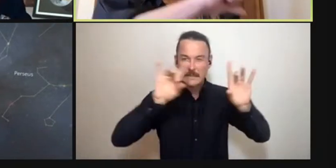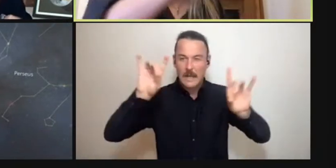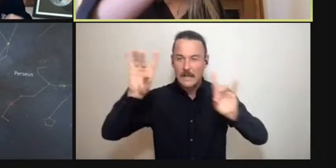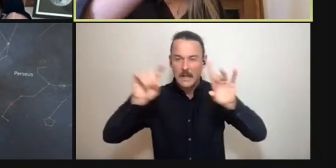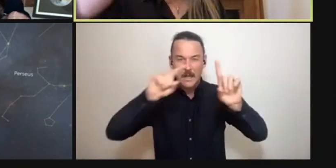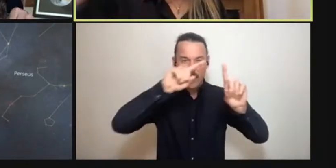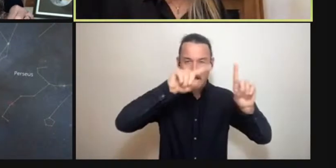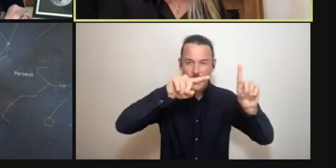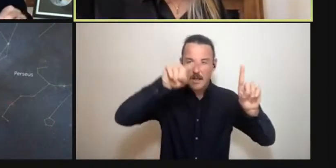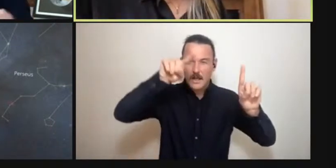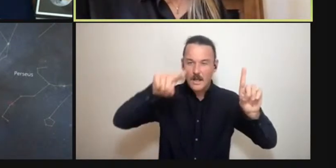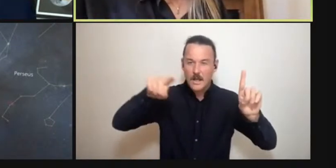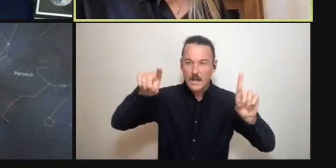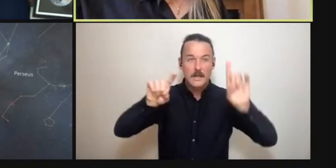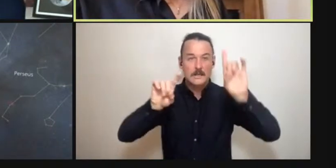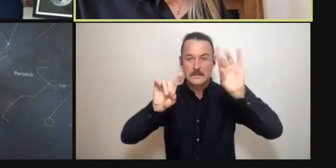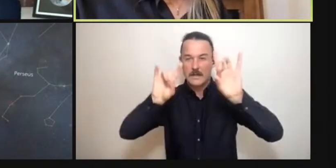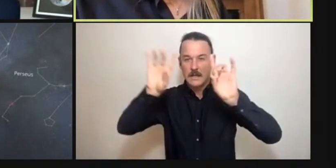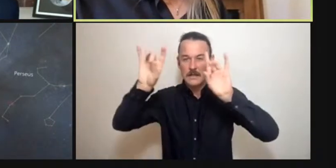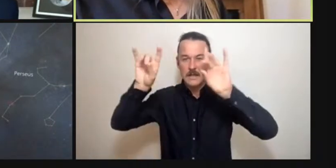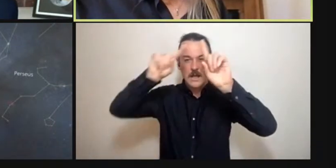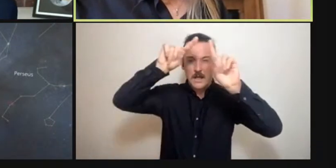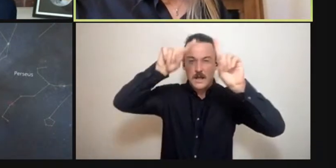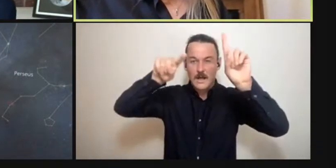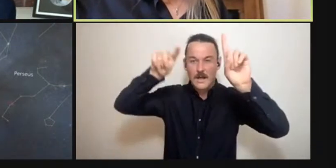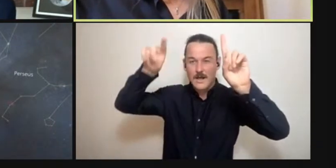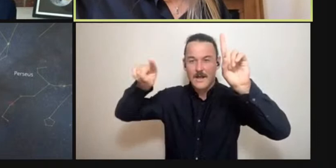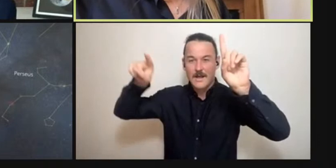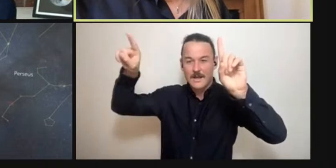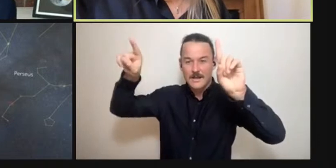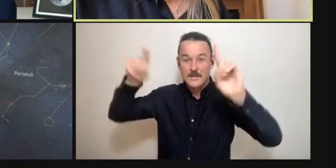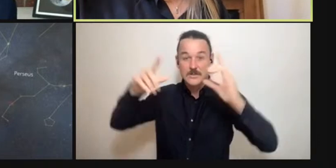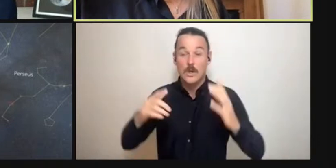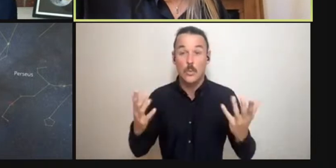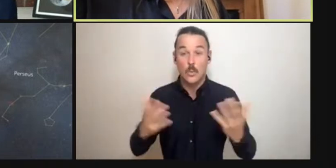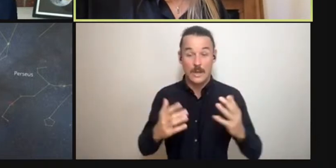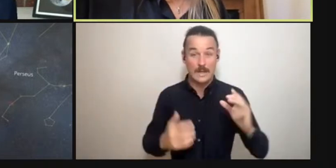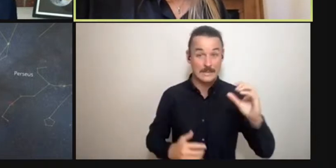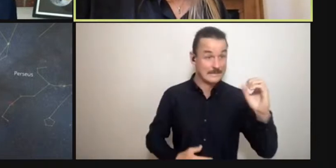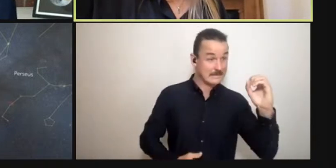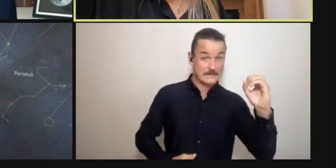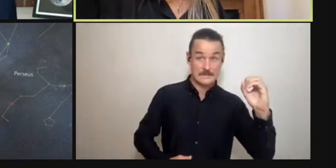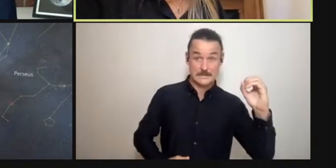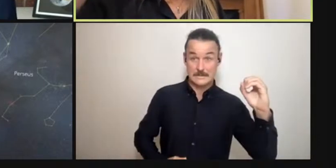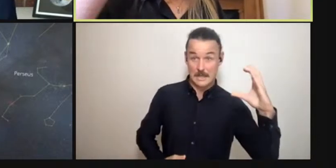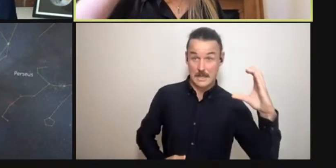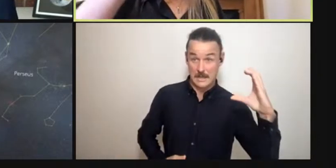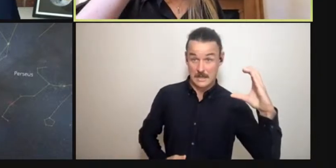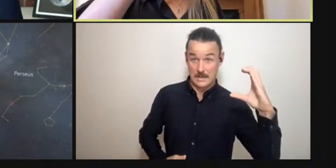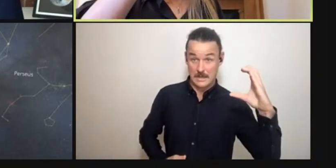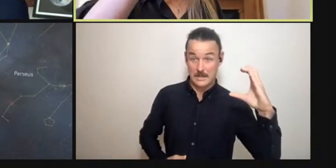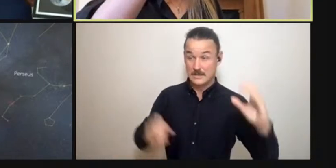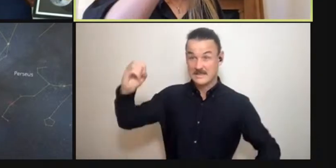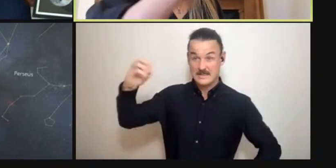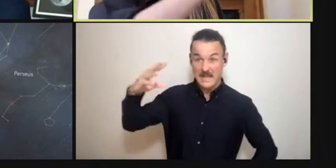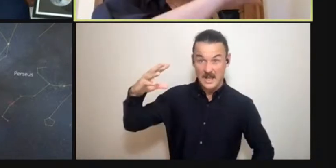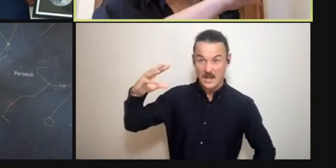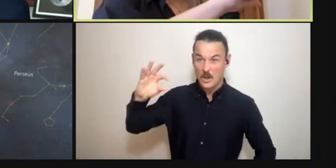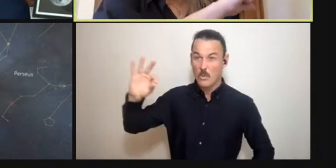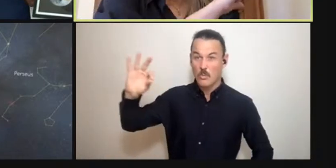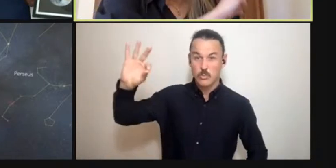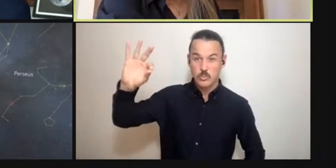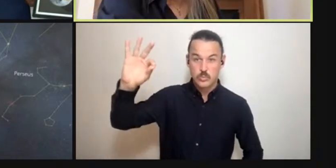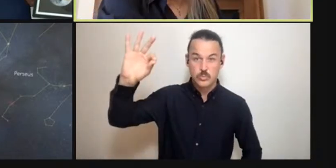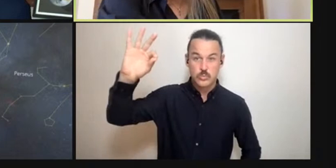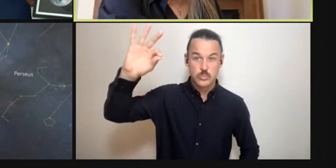our sun takes through the sky is called the ecliptic. So for each month, it's in a different part